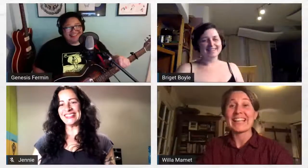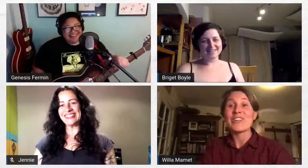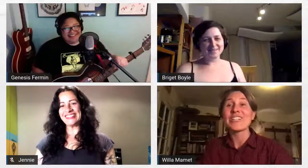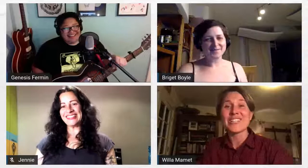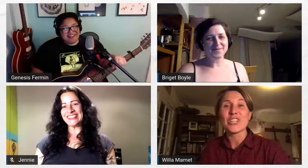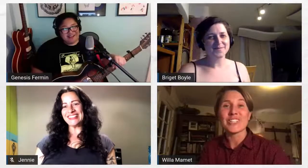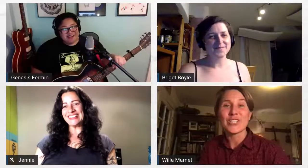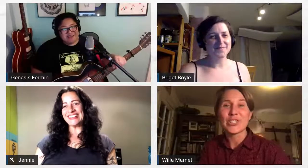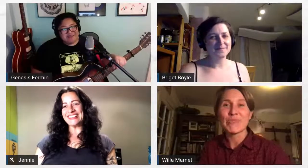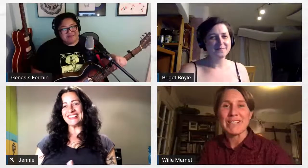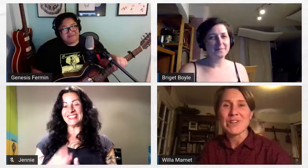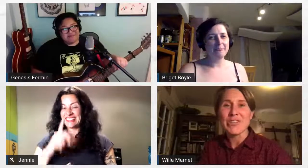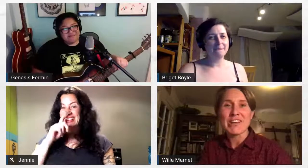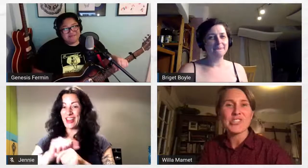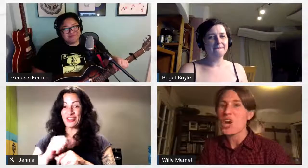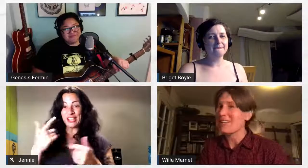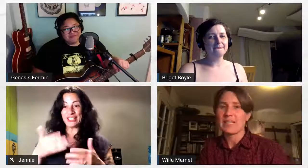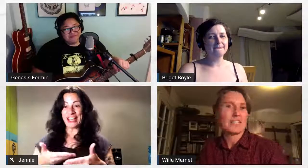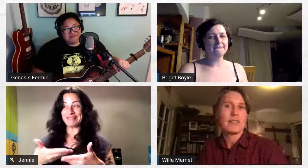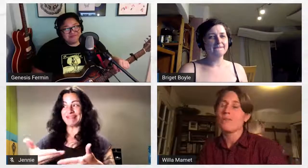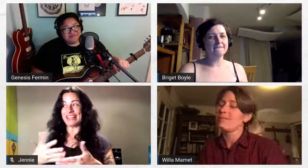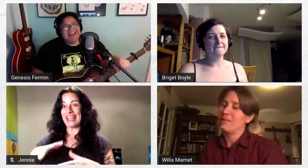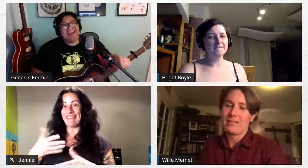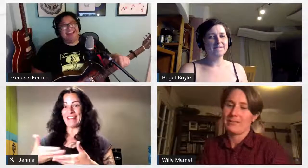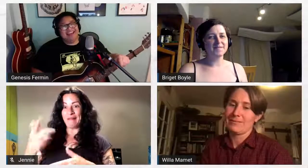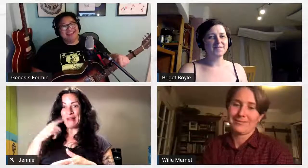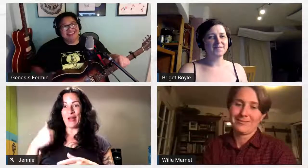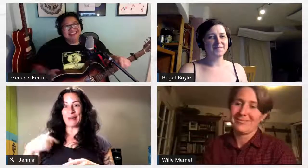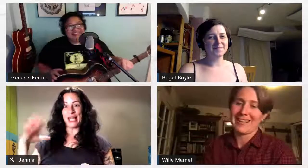They literally just include me so that I'll talk. That's the